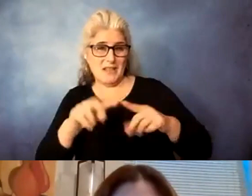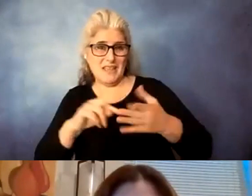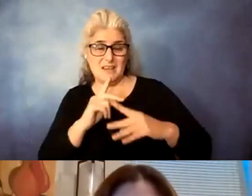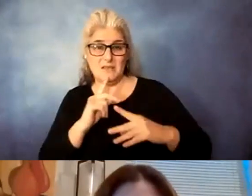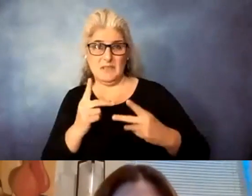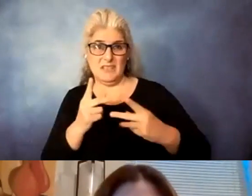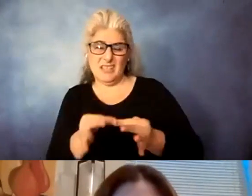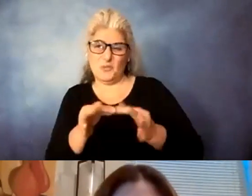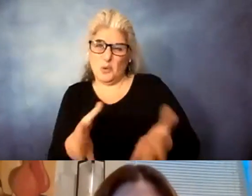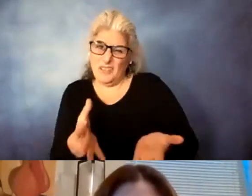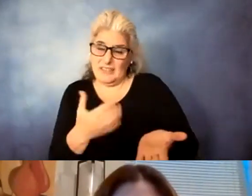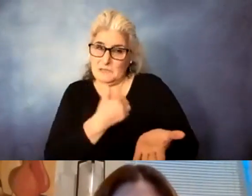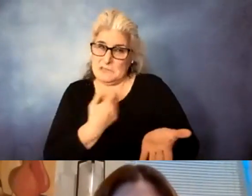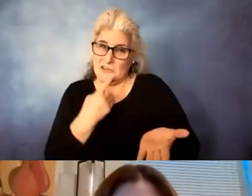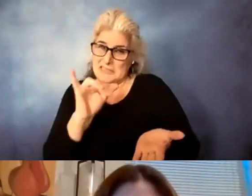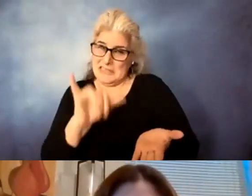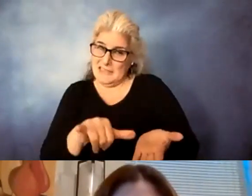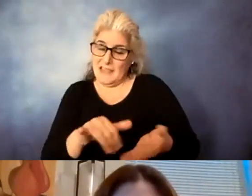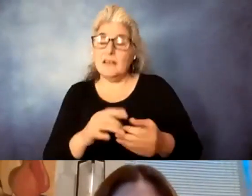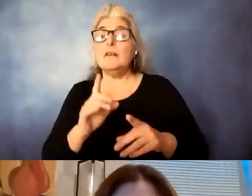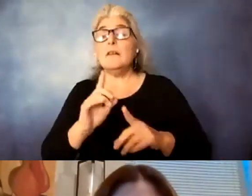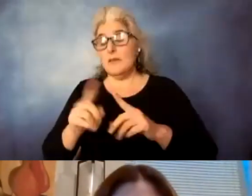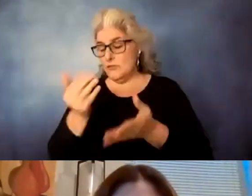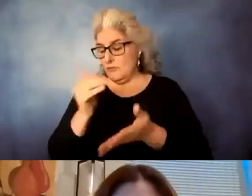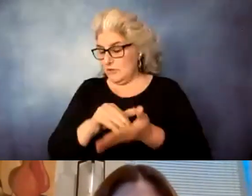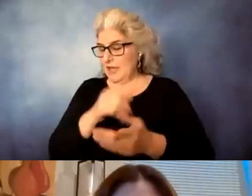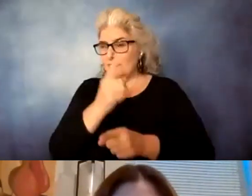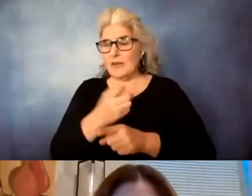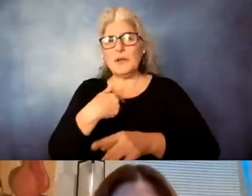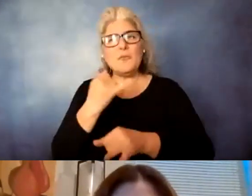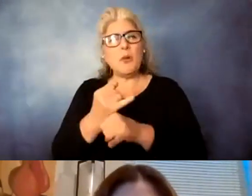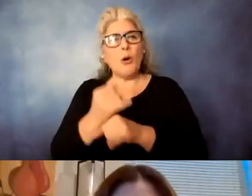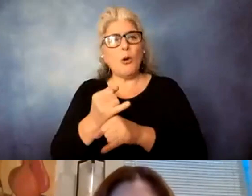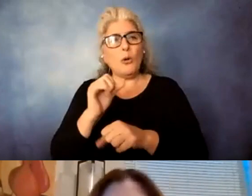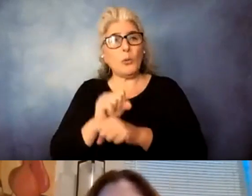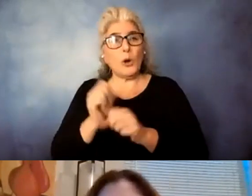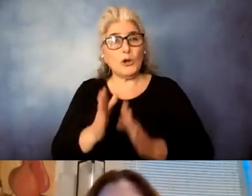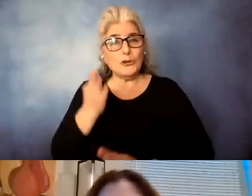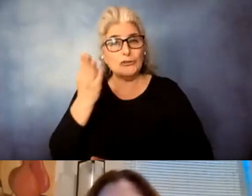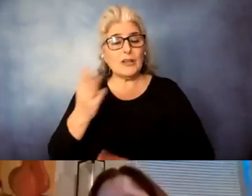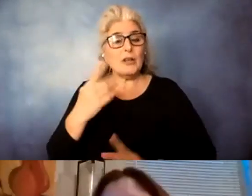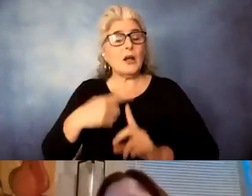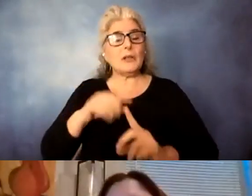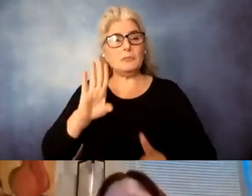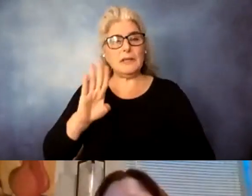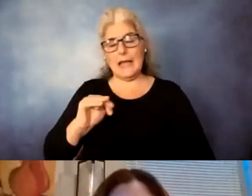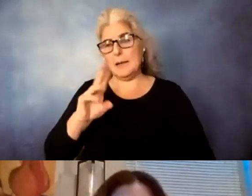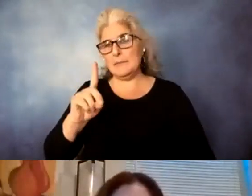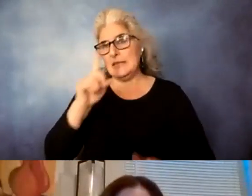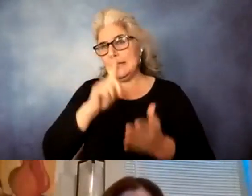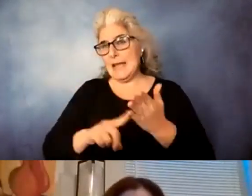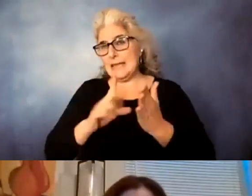them at that Yeah, point. and again, there are poll workers. There's a BMD inspector who will be